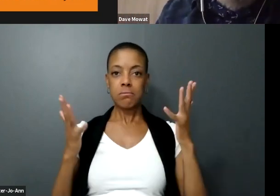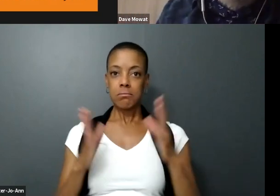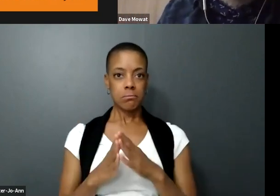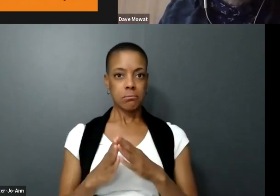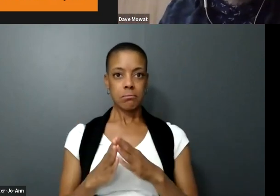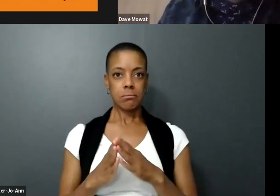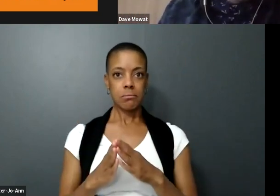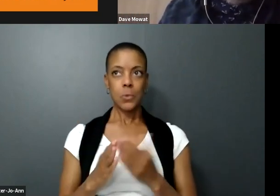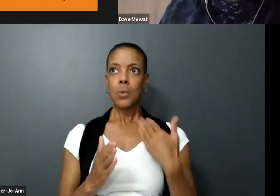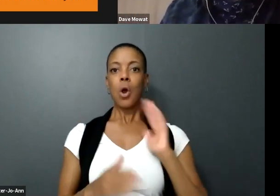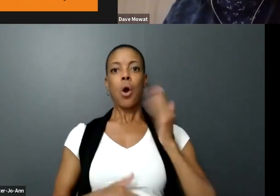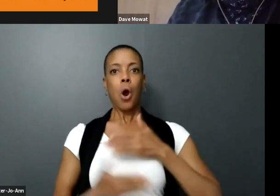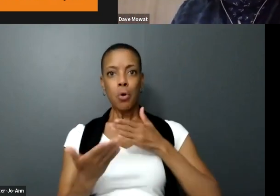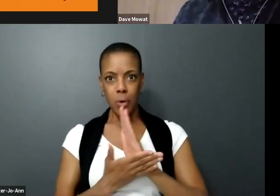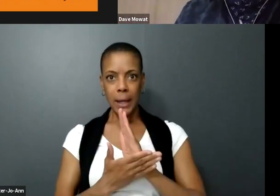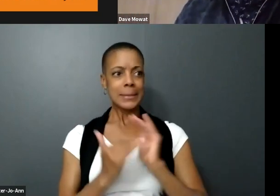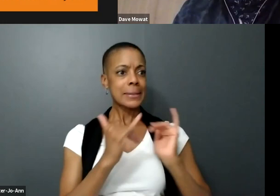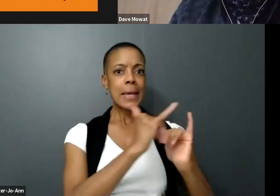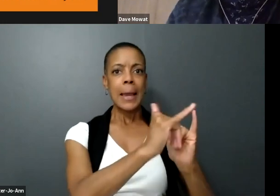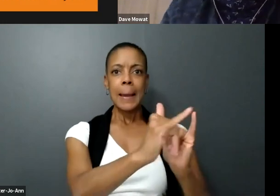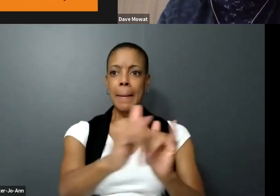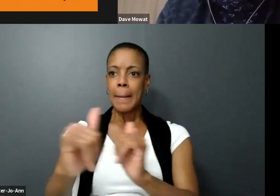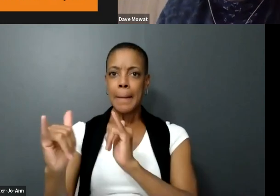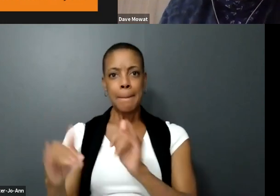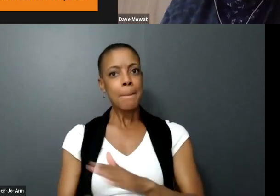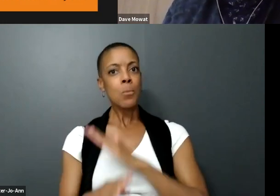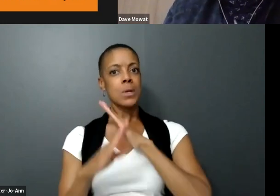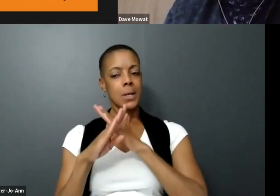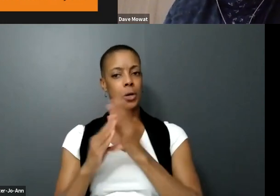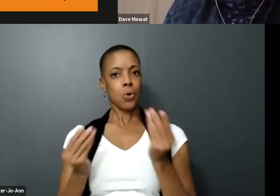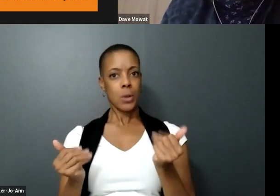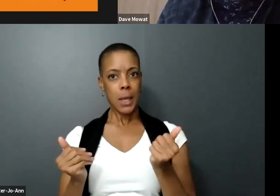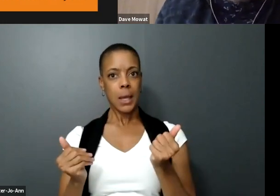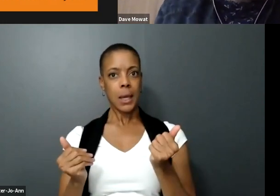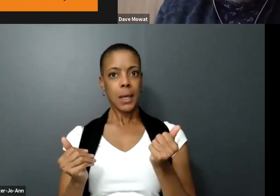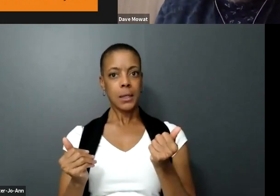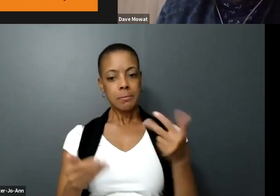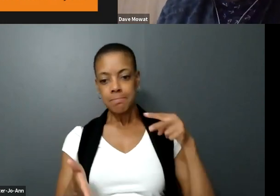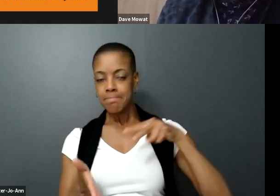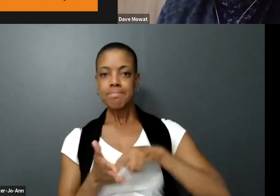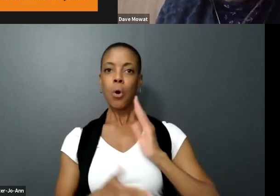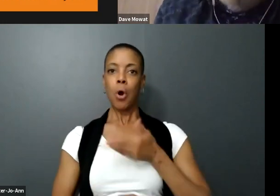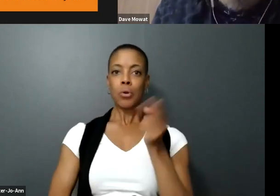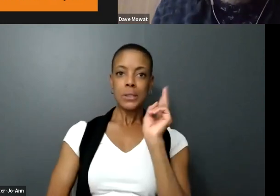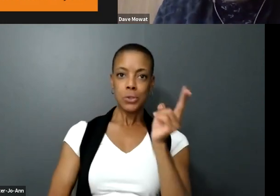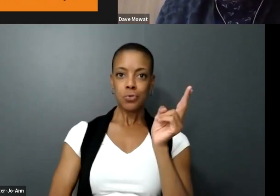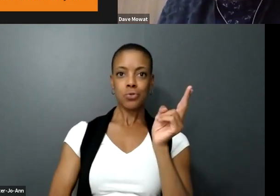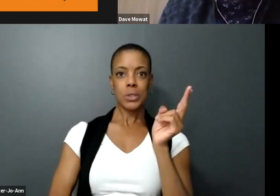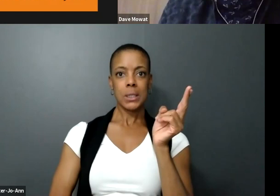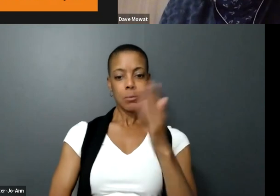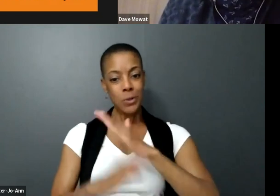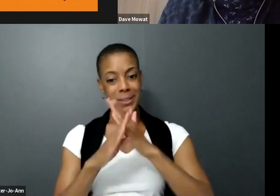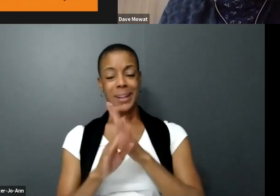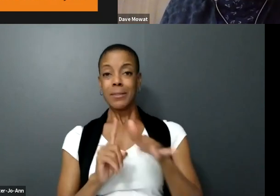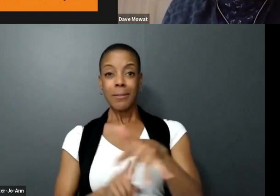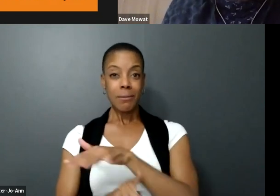much right as anybody else to protect our lands and to stand up for our history and to stand up for our environment.